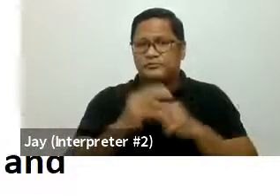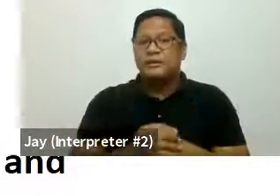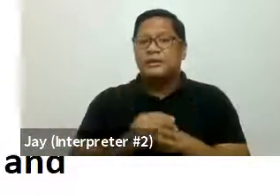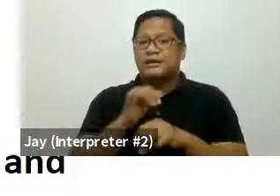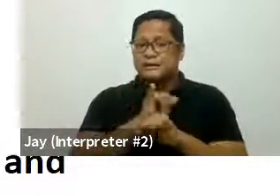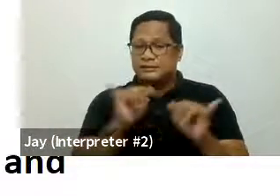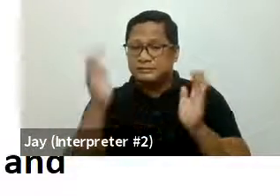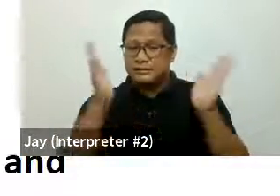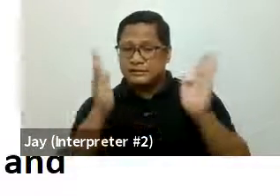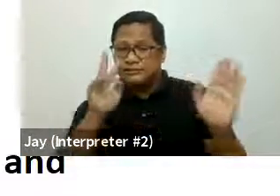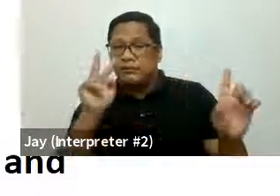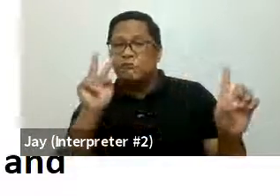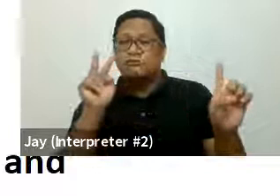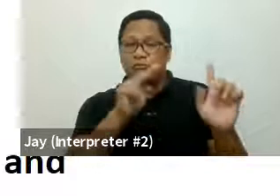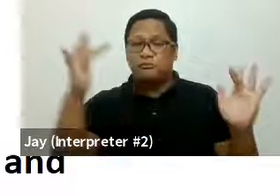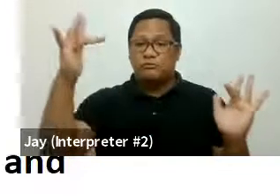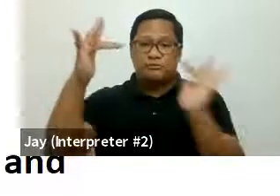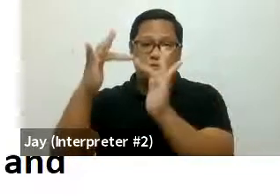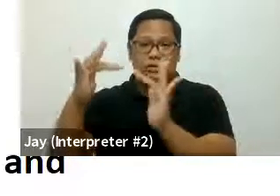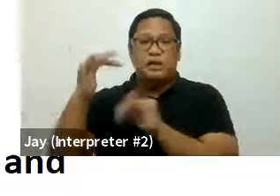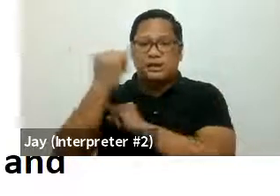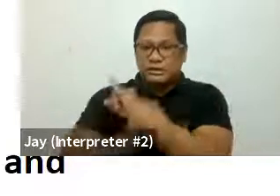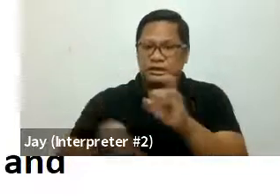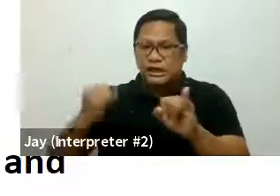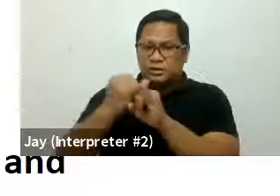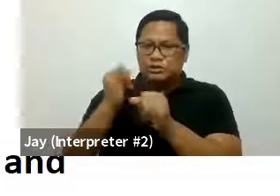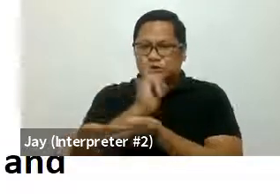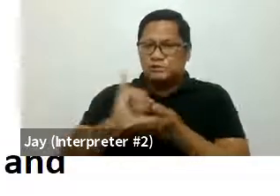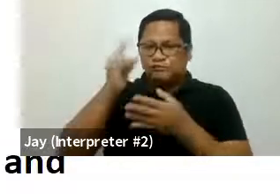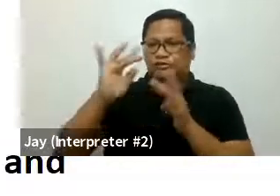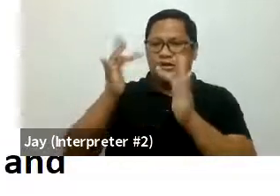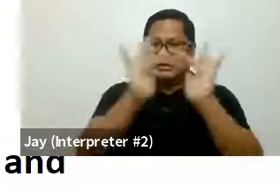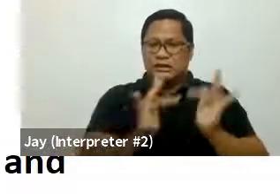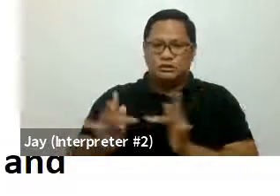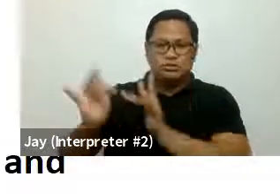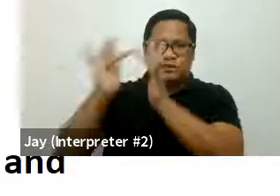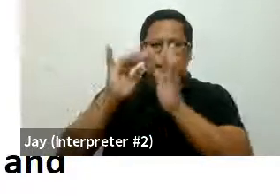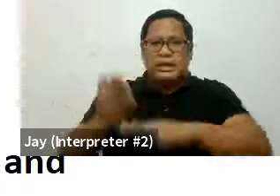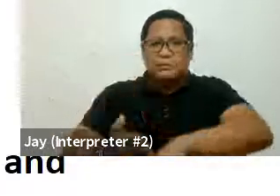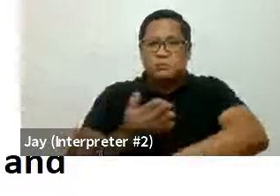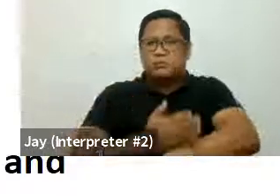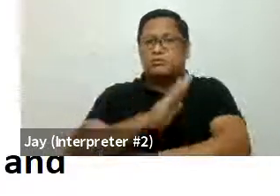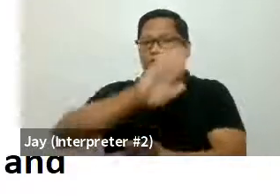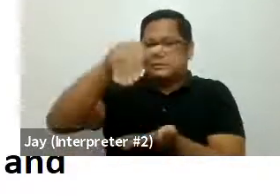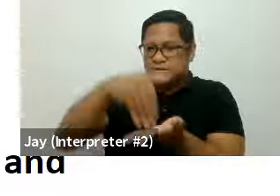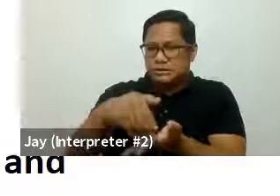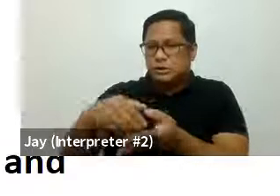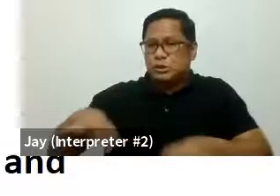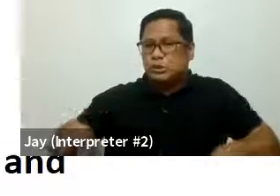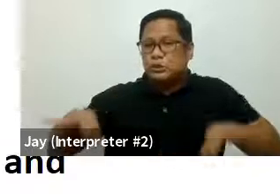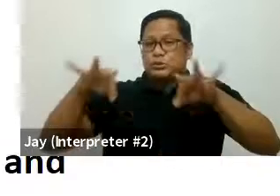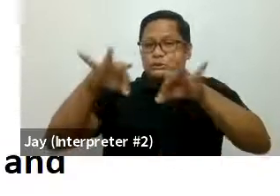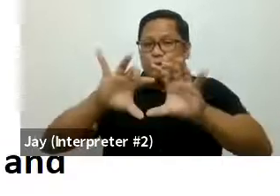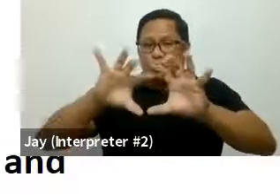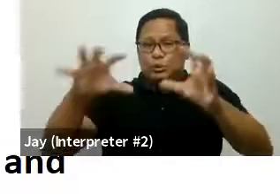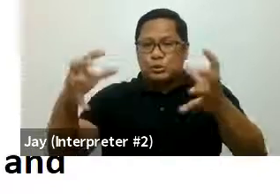of contact for international institutions for networking, to continuously improve the center, and contribute to